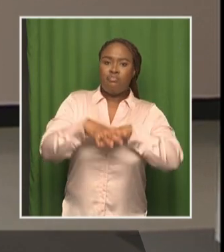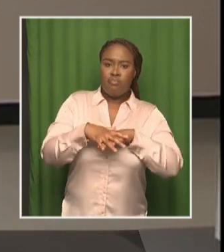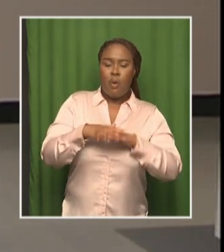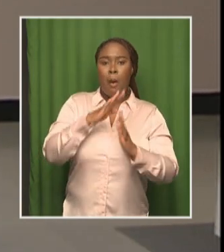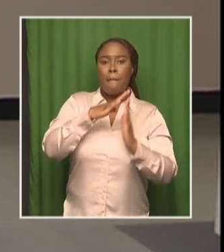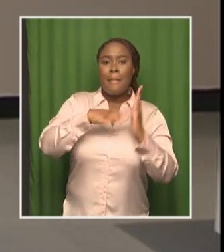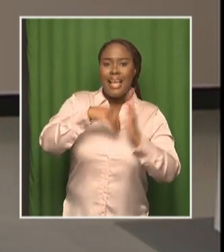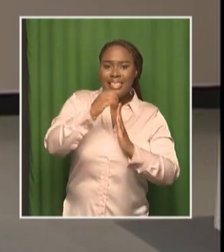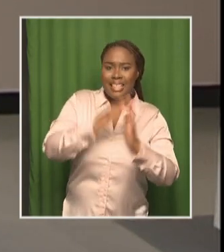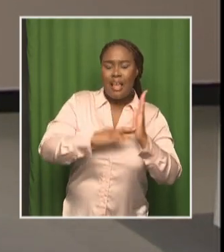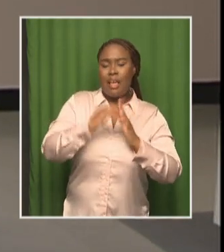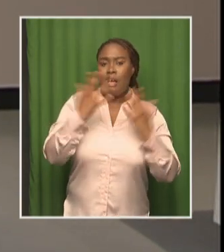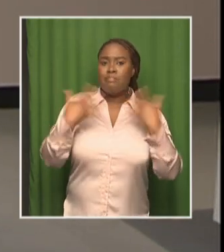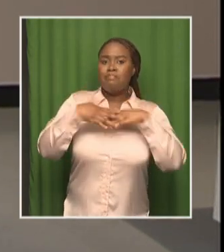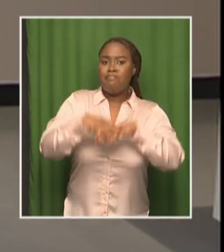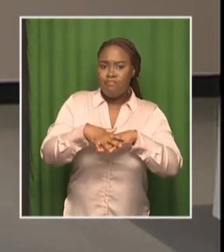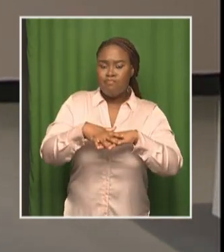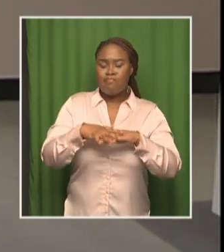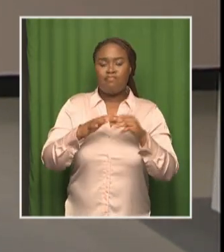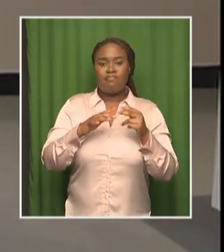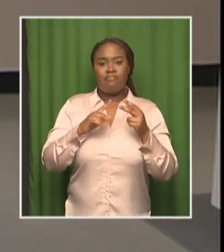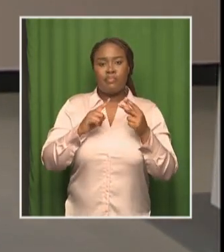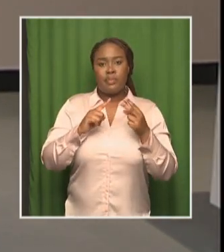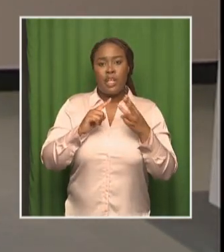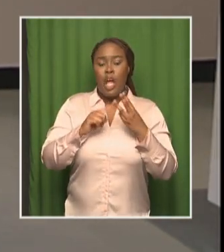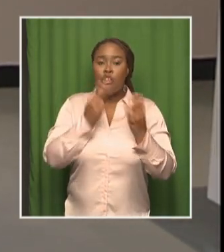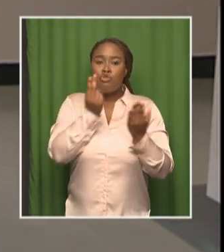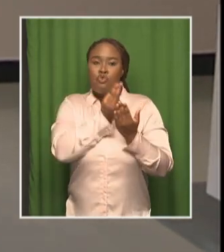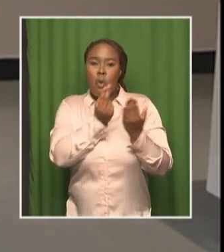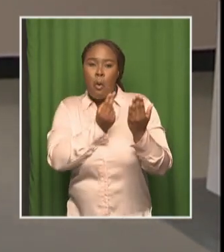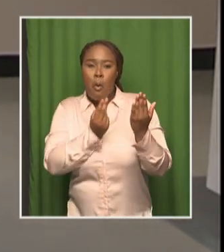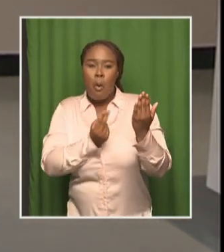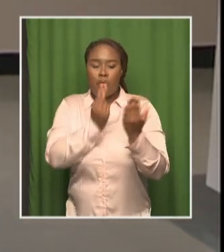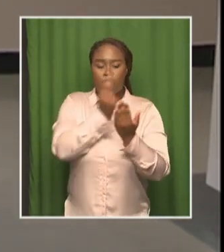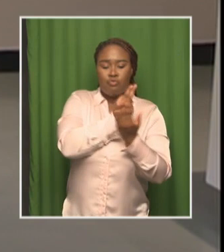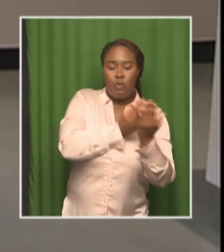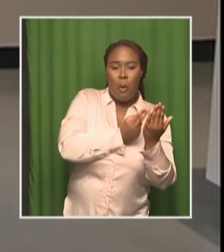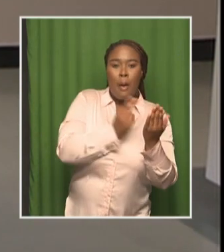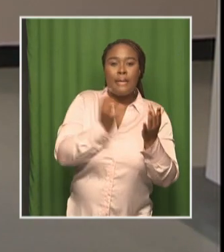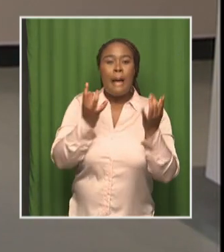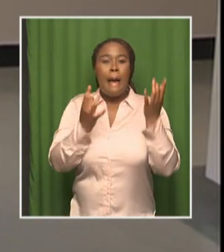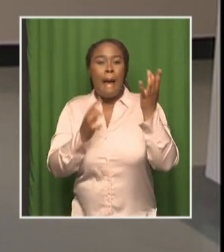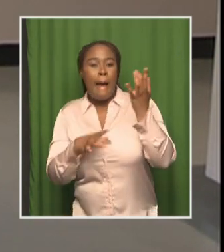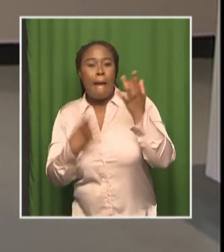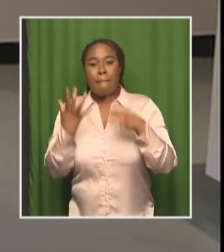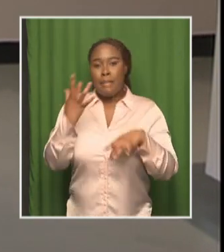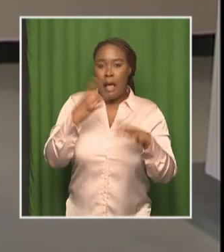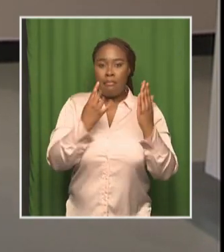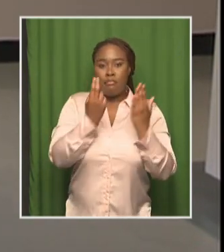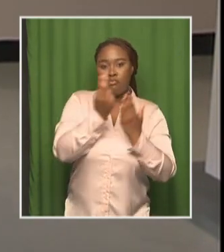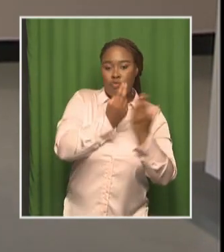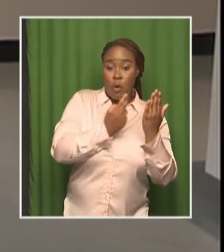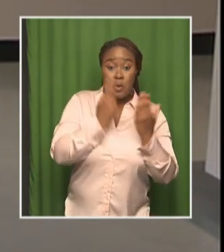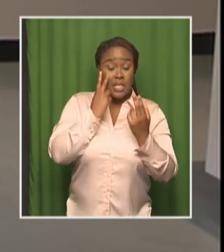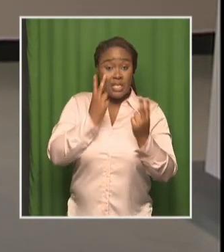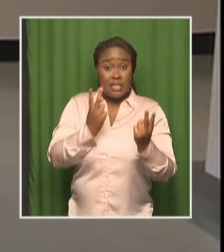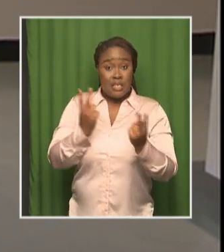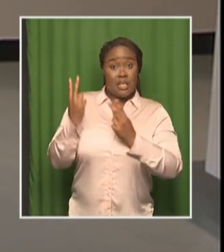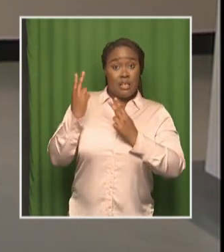painting, and doing a bit of drawings here and there. So within my work, as you guys can